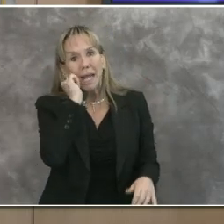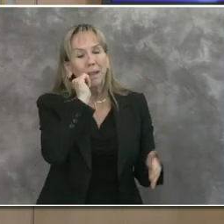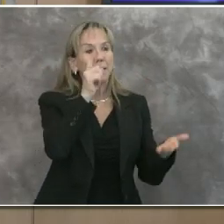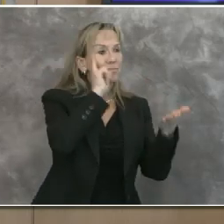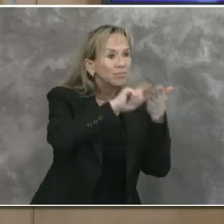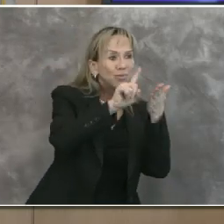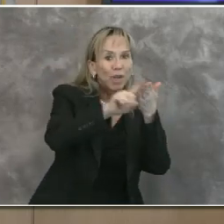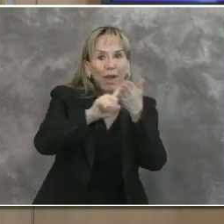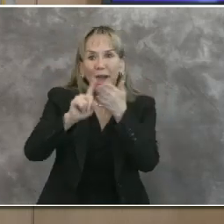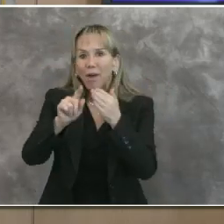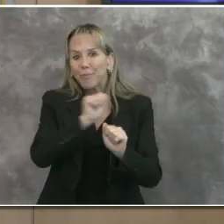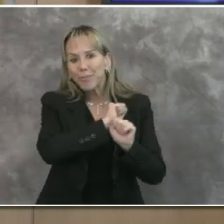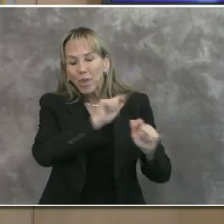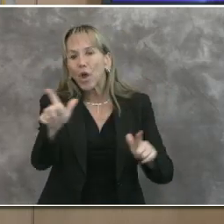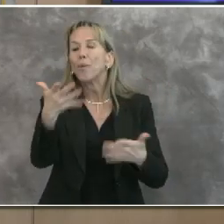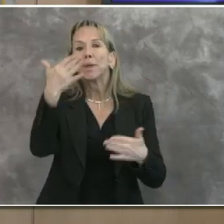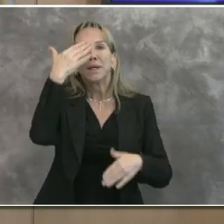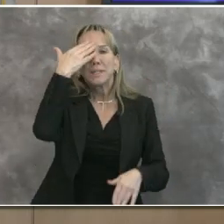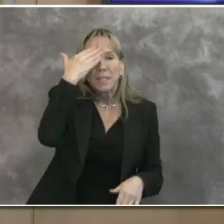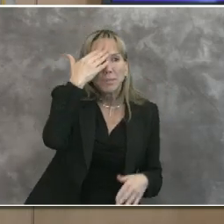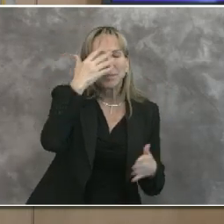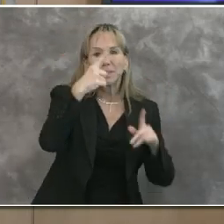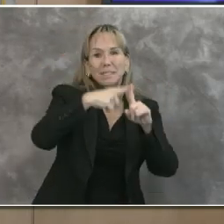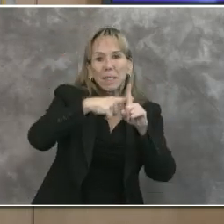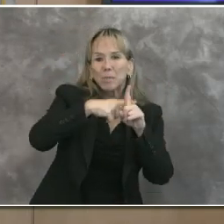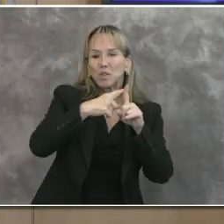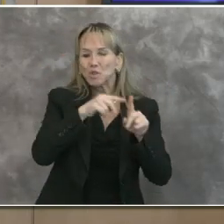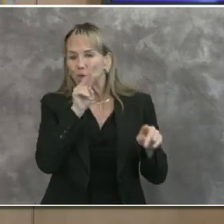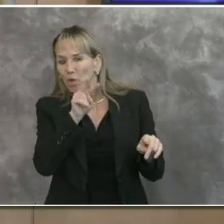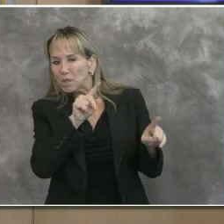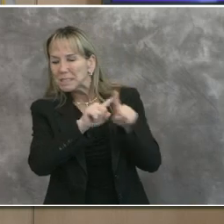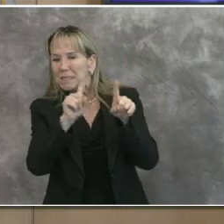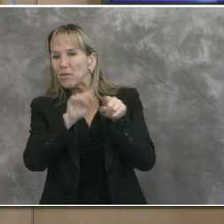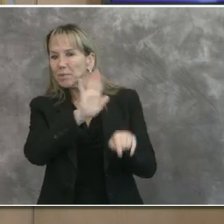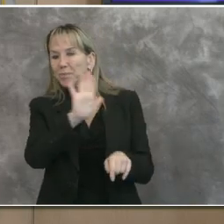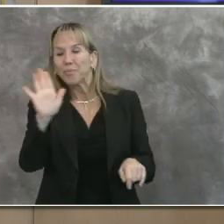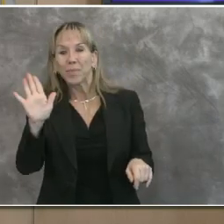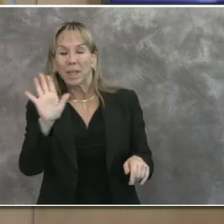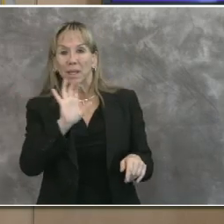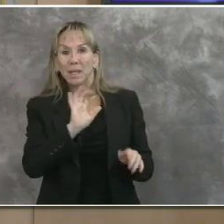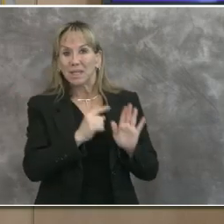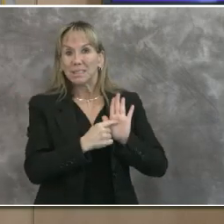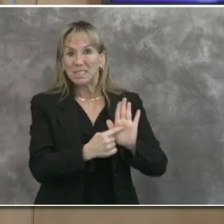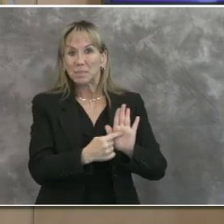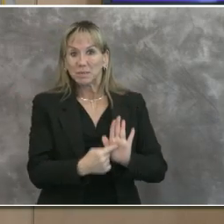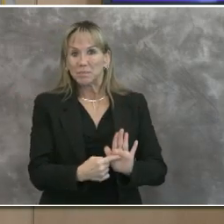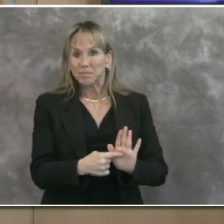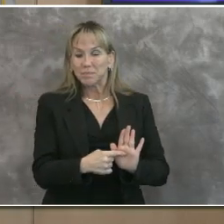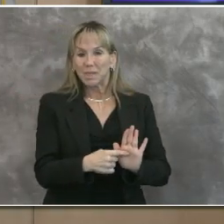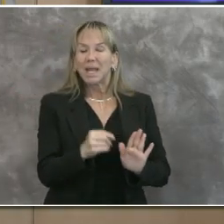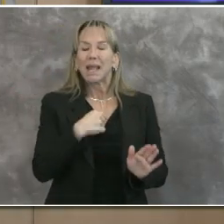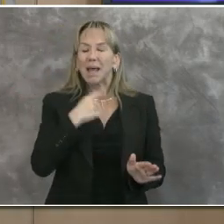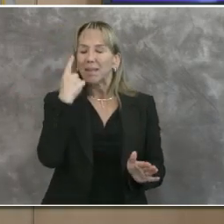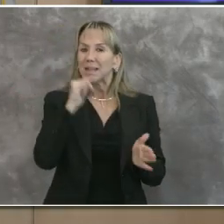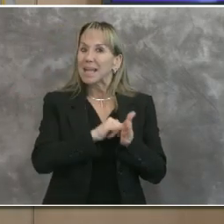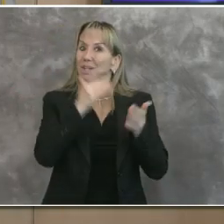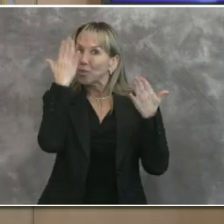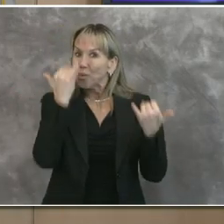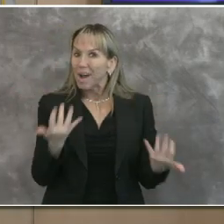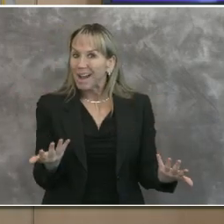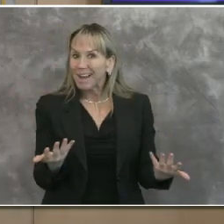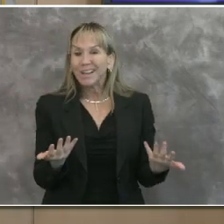with temperature checks, with the looking for symptoms, I think that that is probably the reason why only 2 out of more